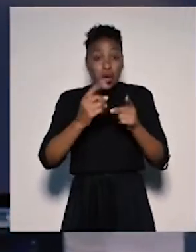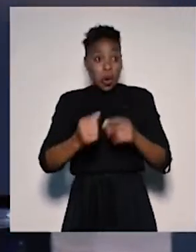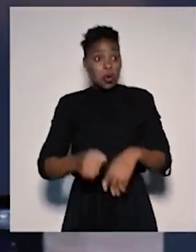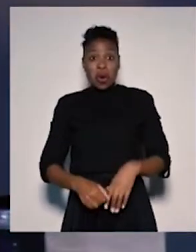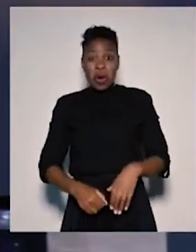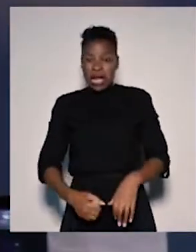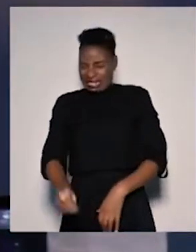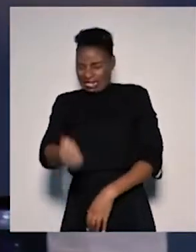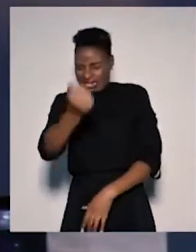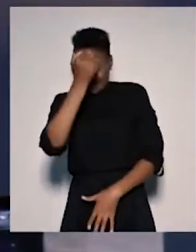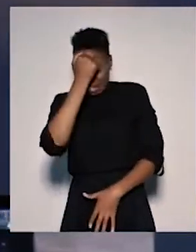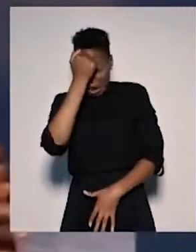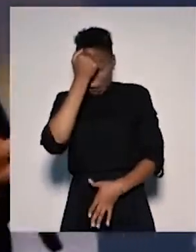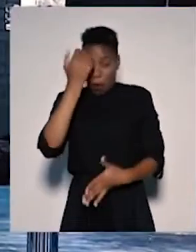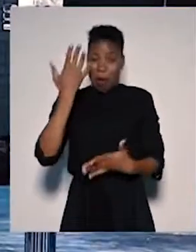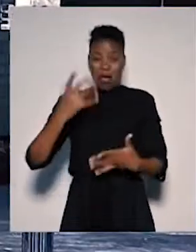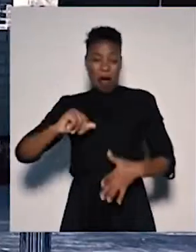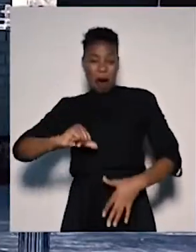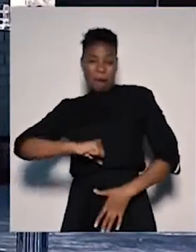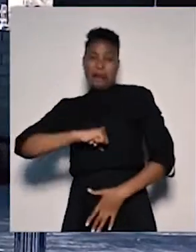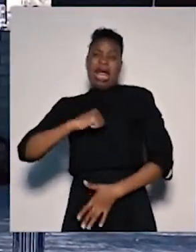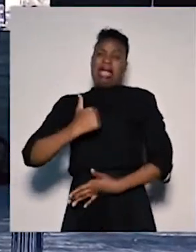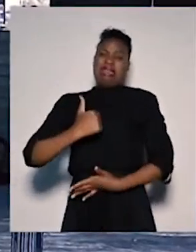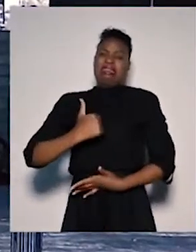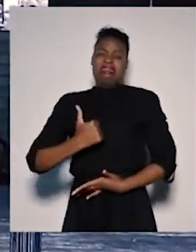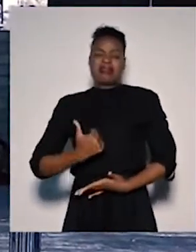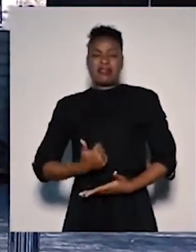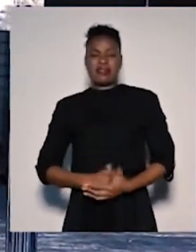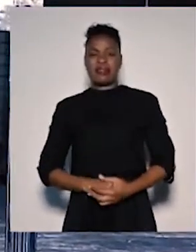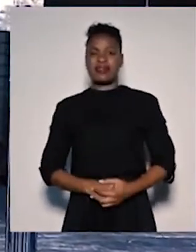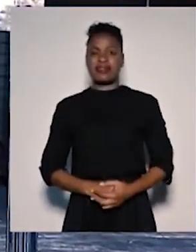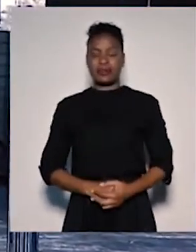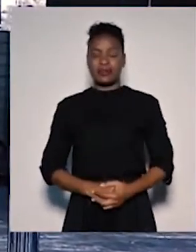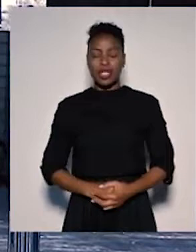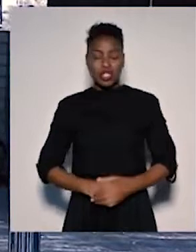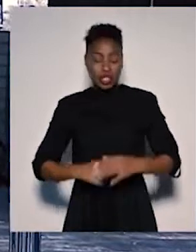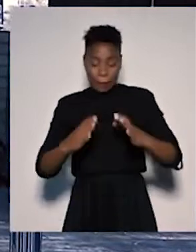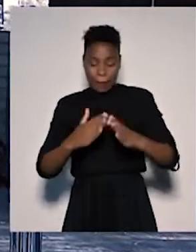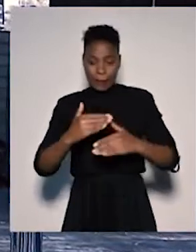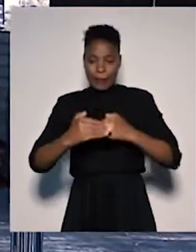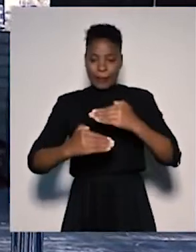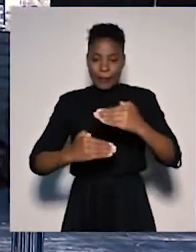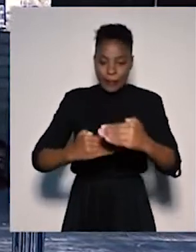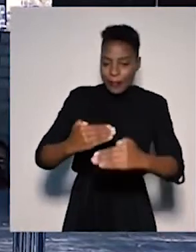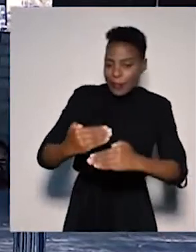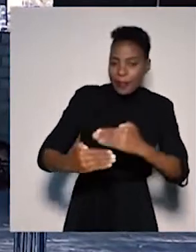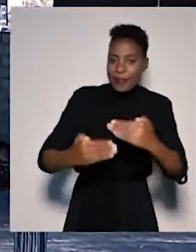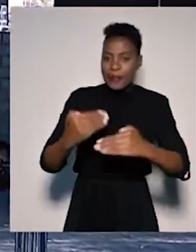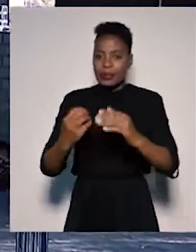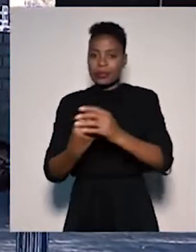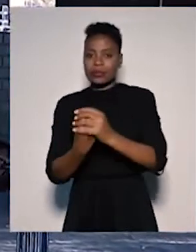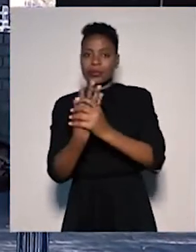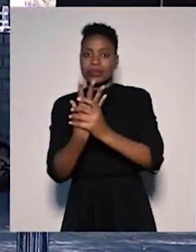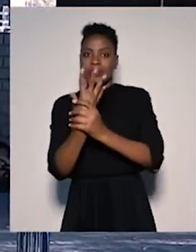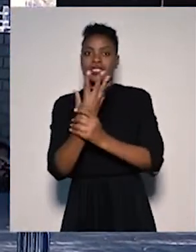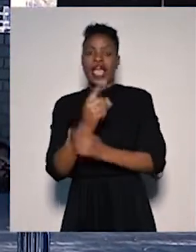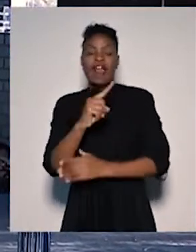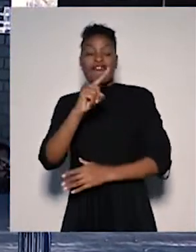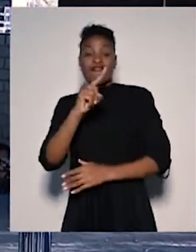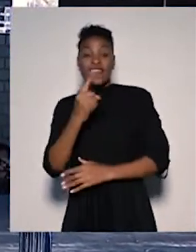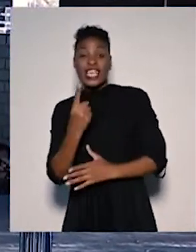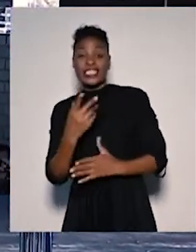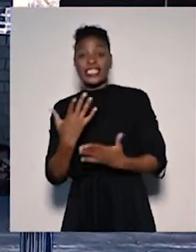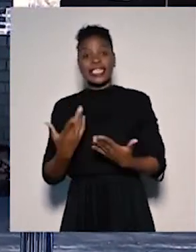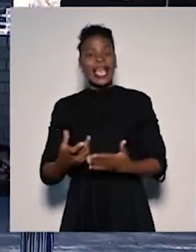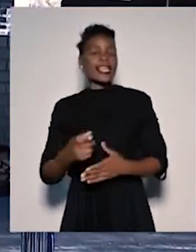big. But you see, when you go through the process of growth, in Bible terminology, first the grain, then